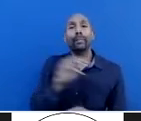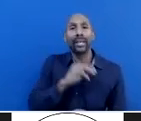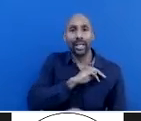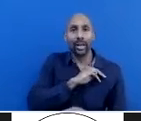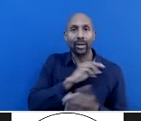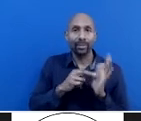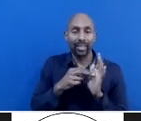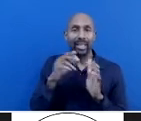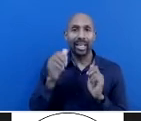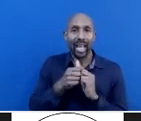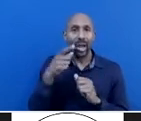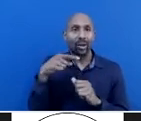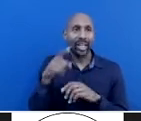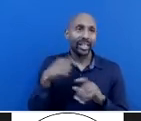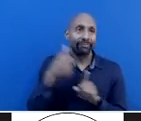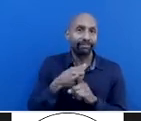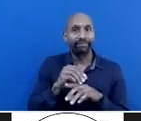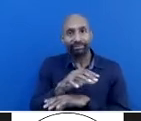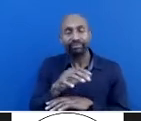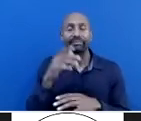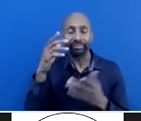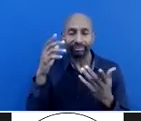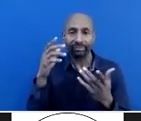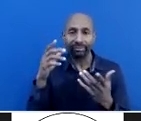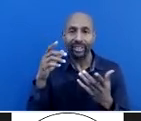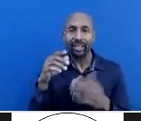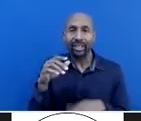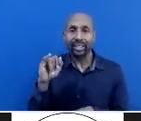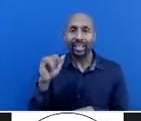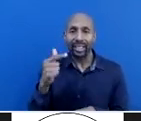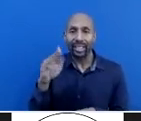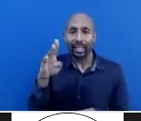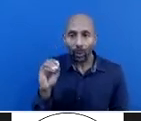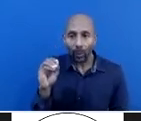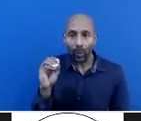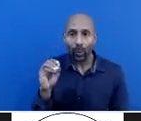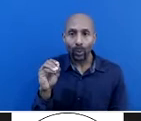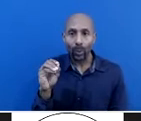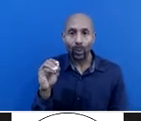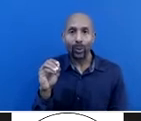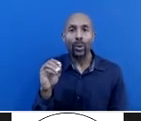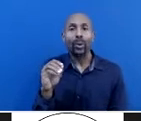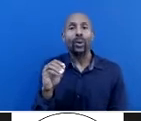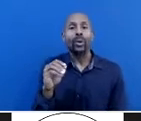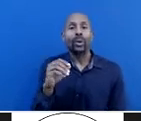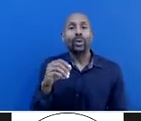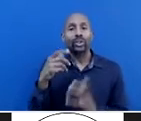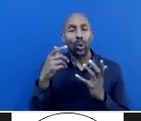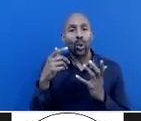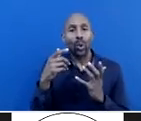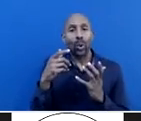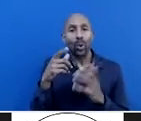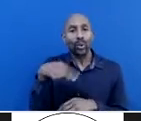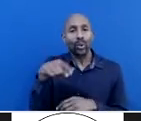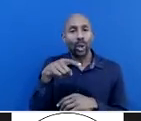fucked over the Igbo, and those rituals did a number on us. But